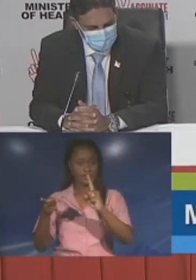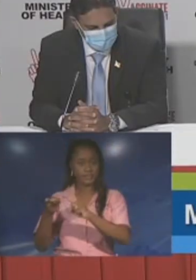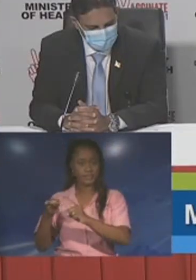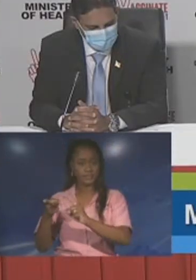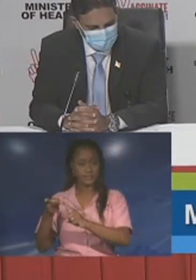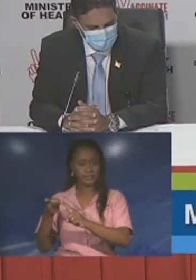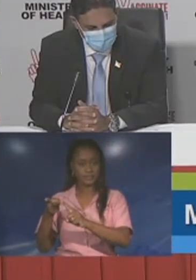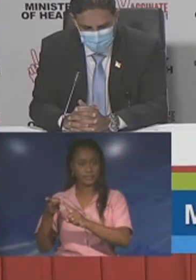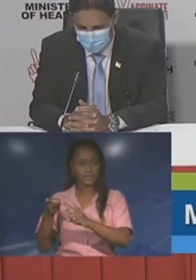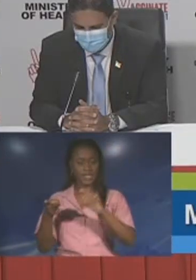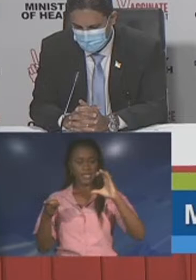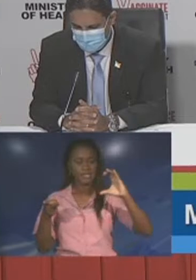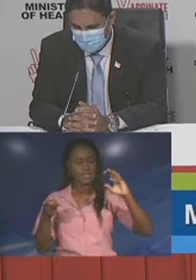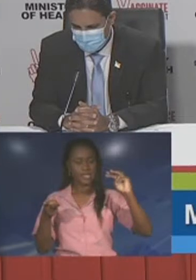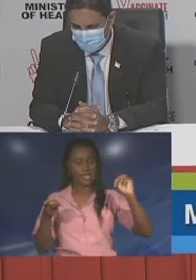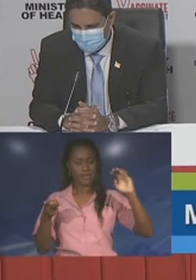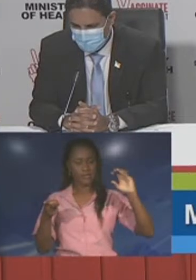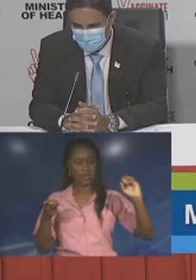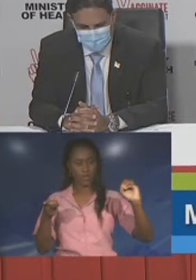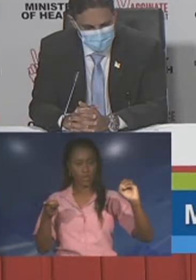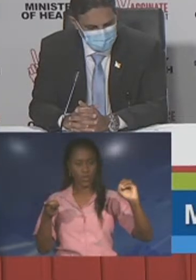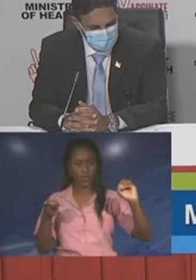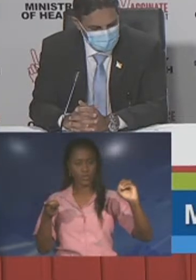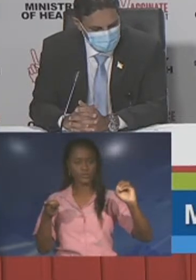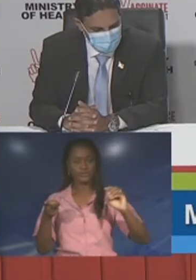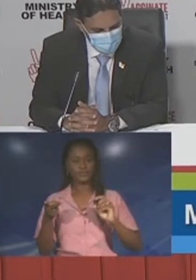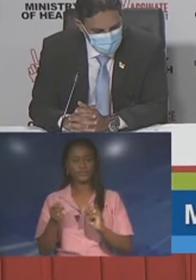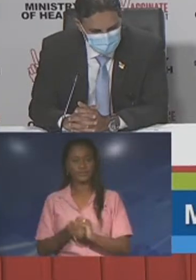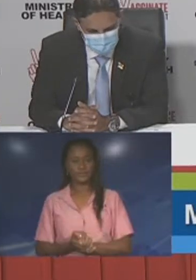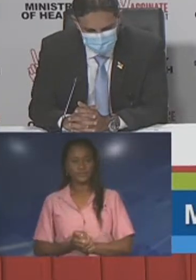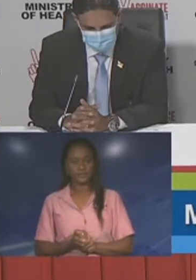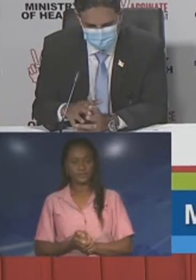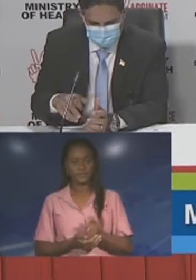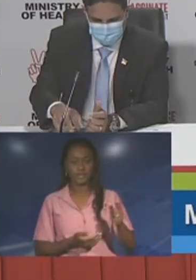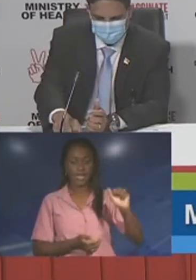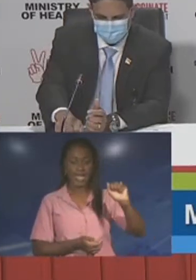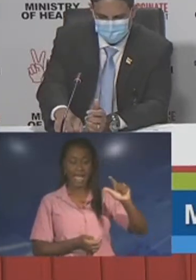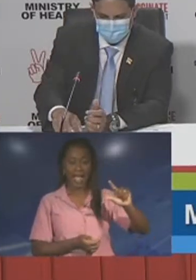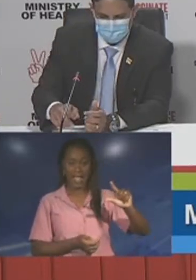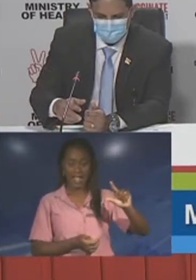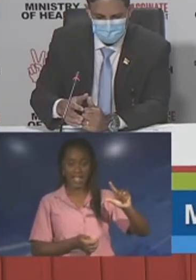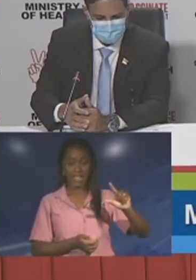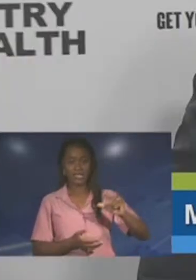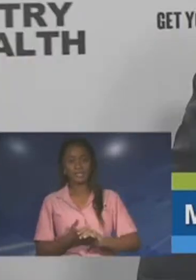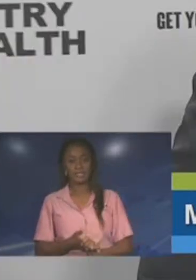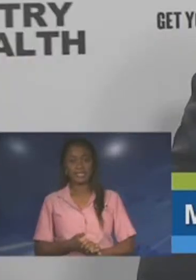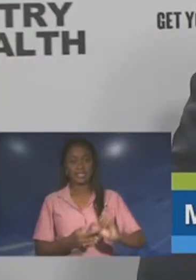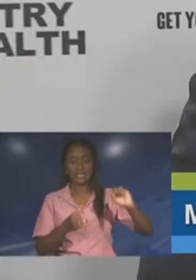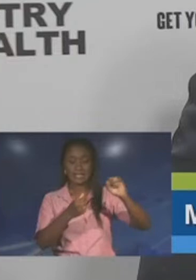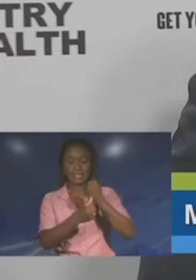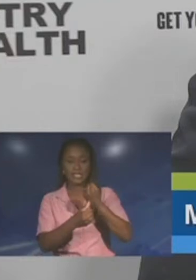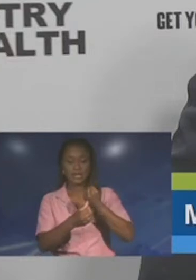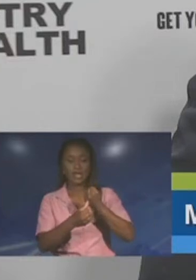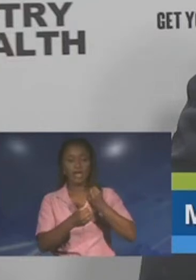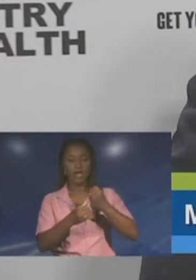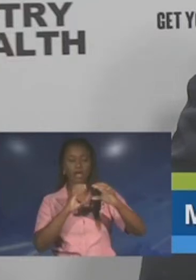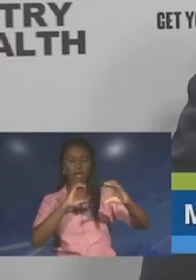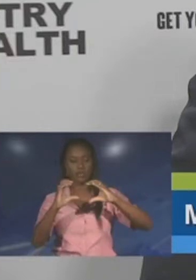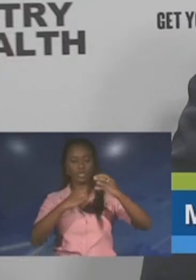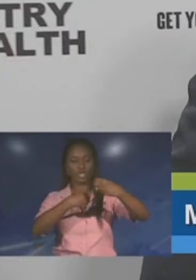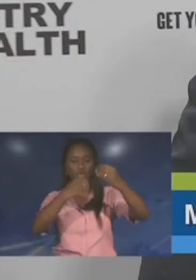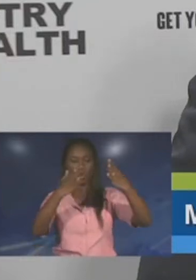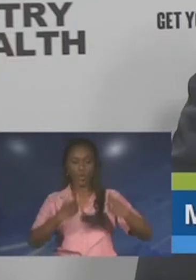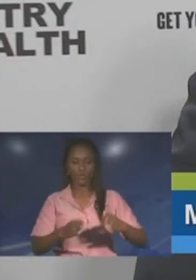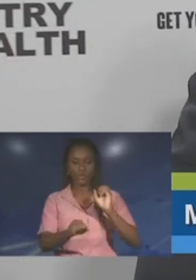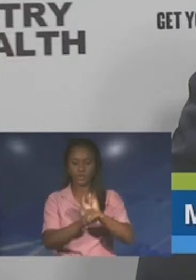as the Chief Medical Officer, Dr. Roshan Parashram. I am Al Alexander, Senior Corporate Communications Officer in the